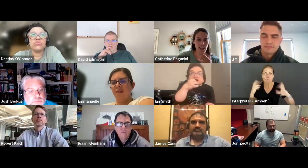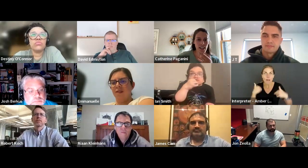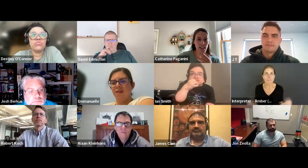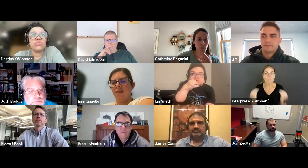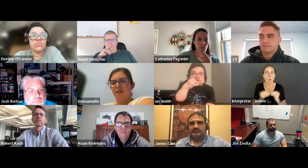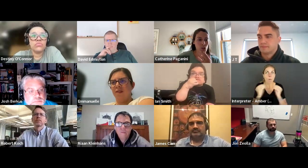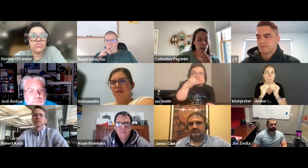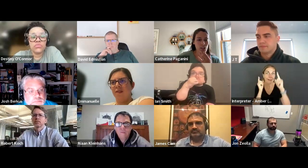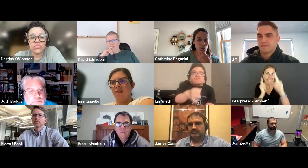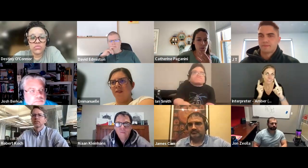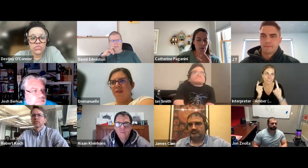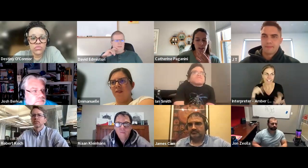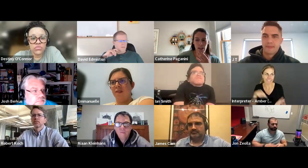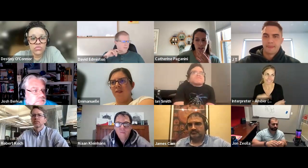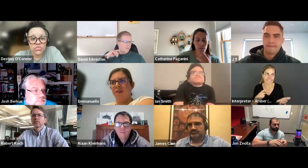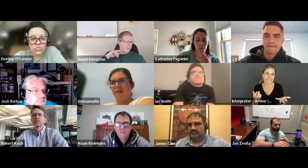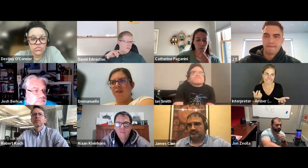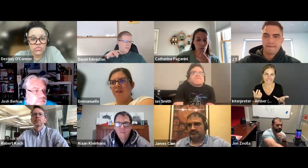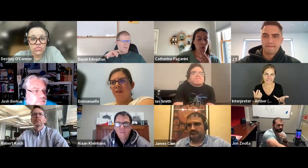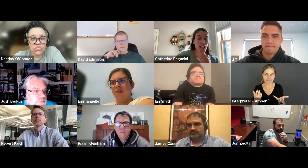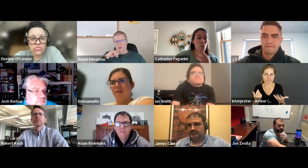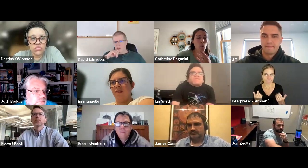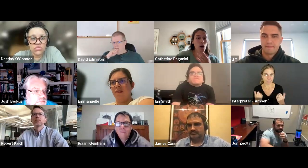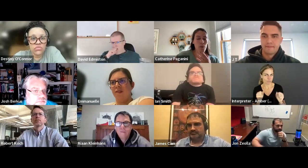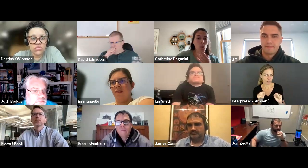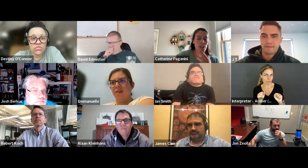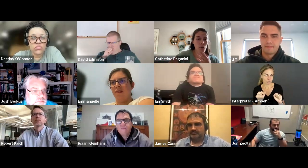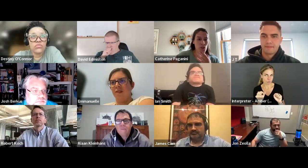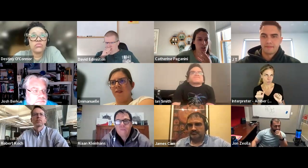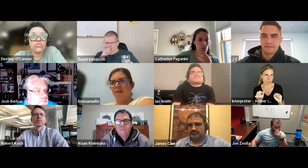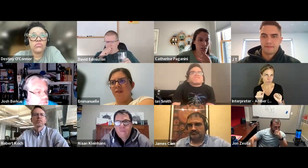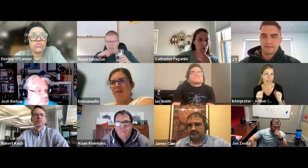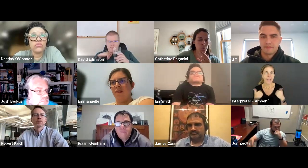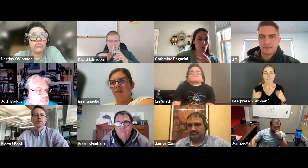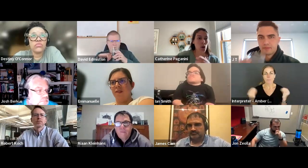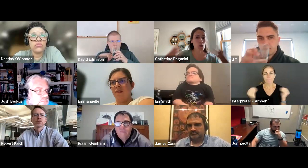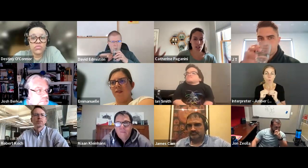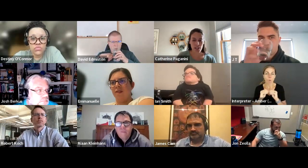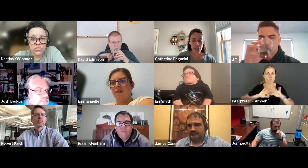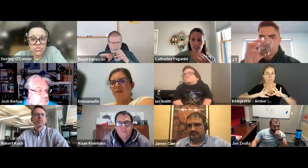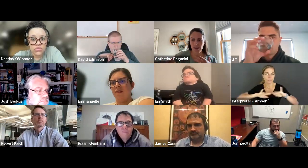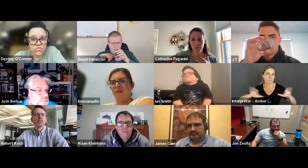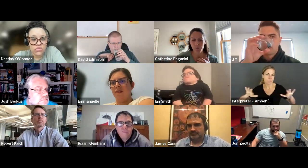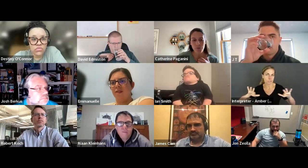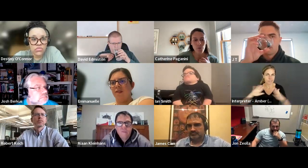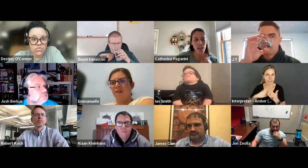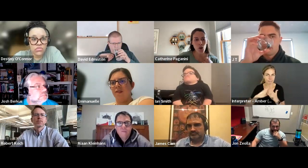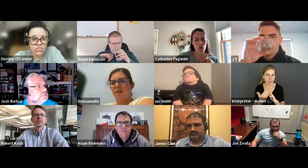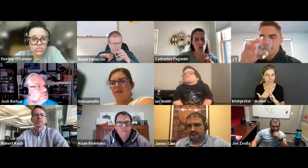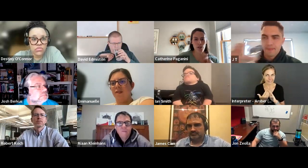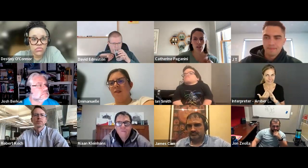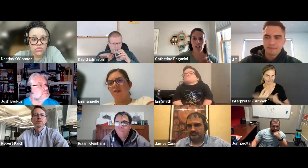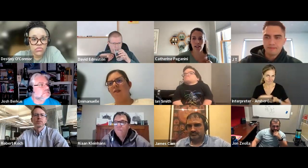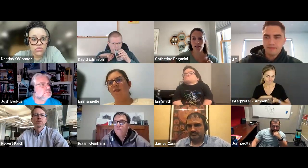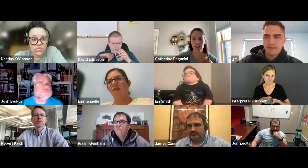this, trying to, you know, get a more diverse community in